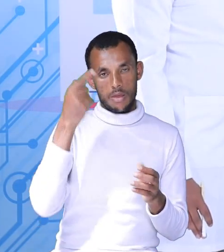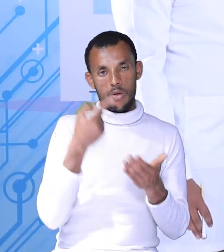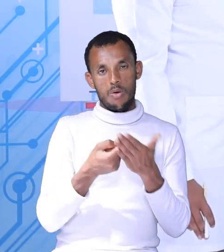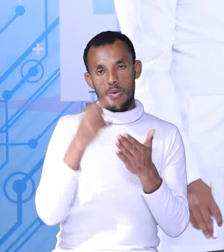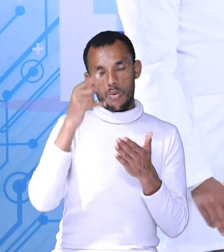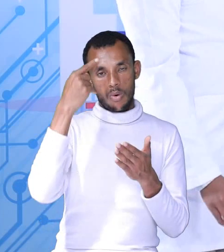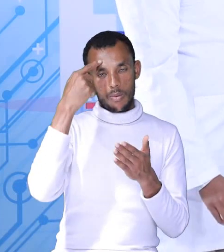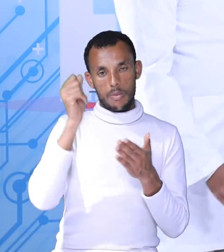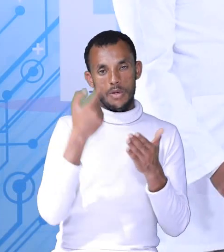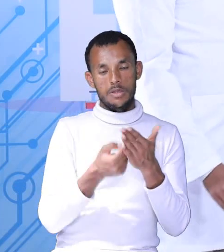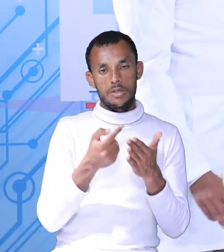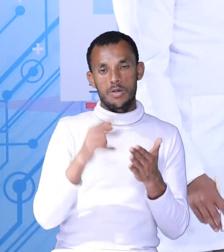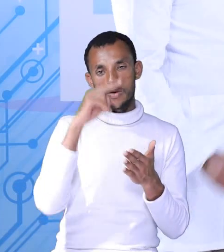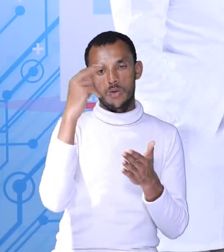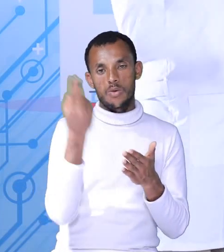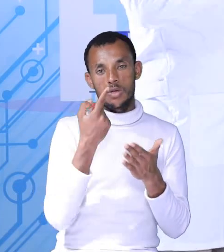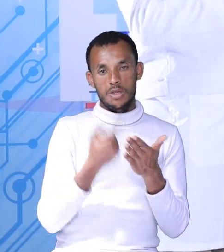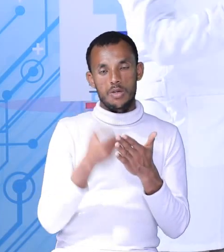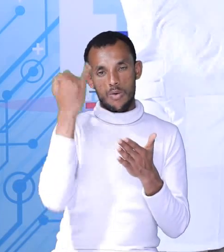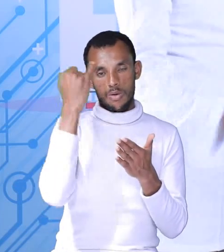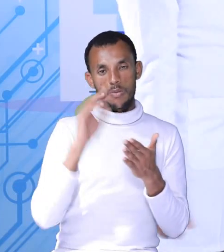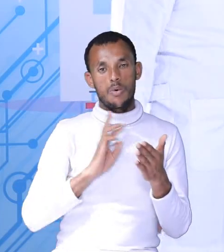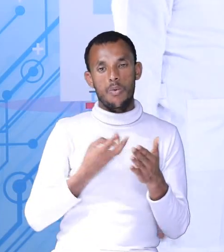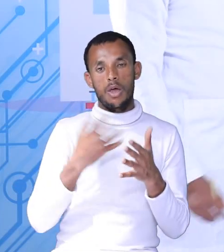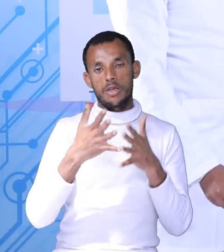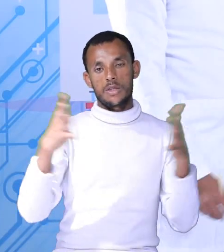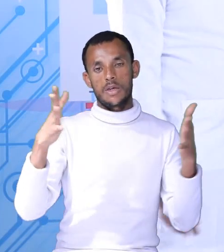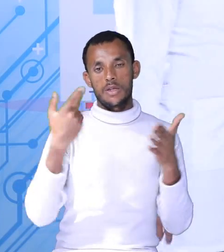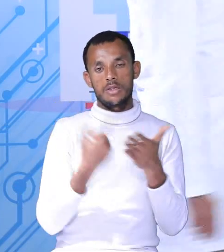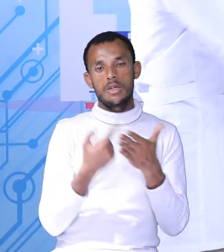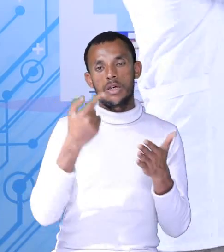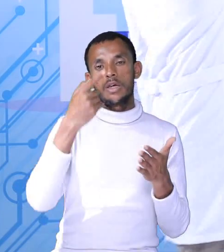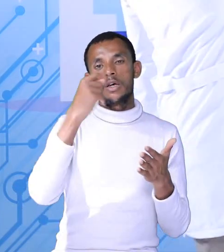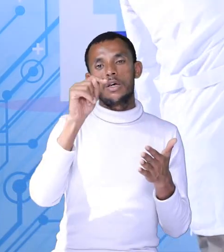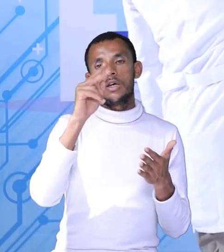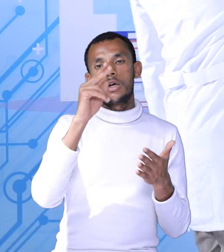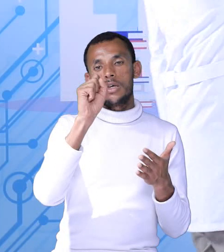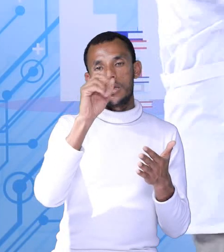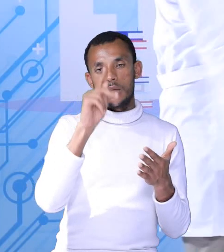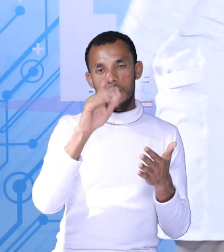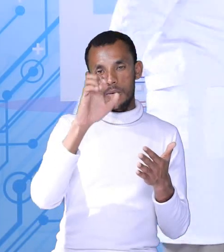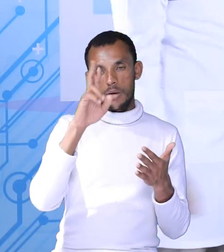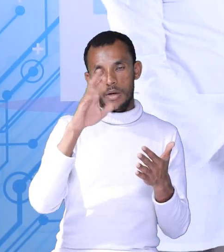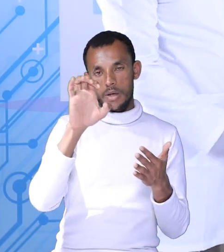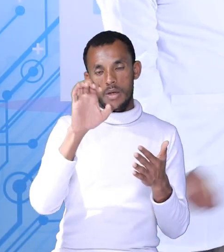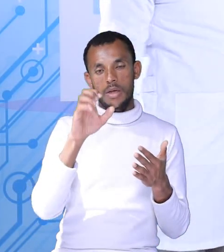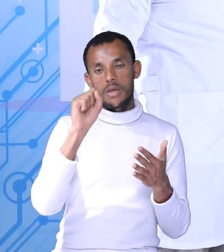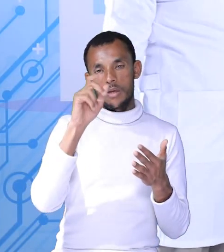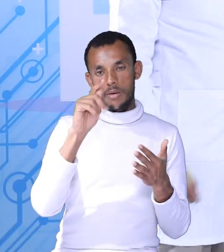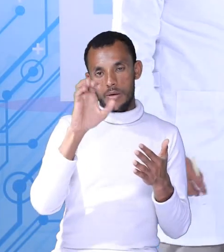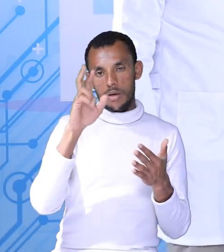this. So using this concept, we can extend to the sphere. So a sphere